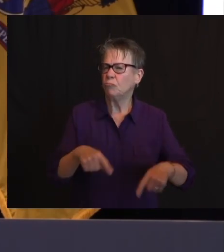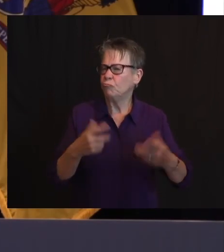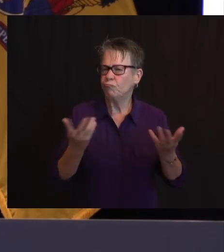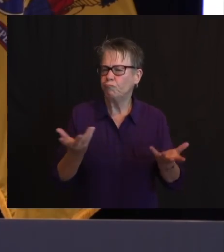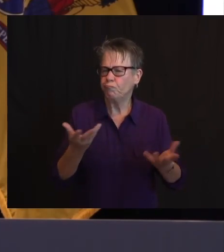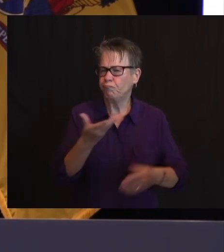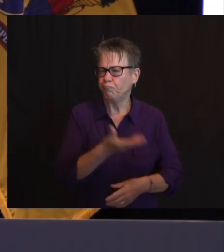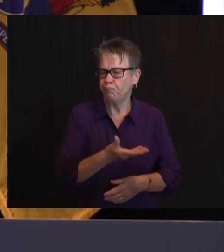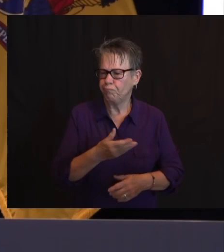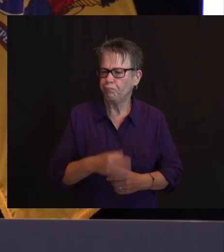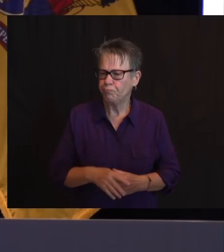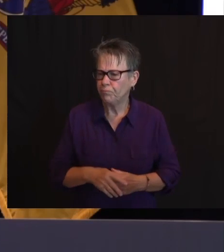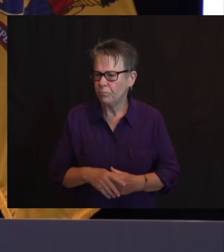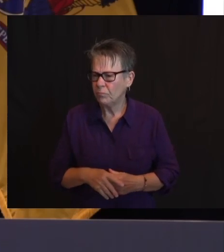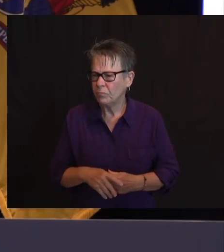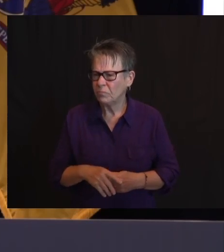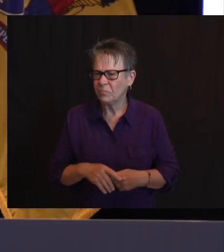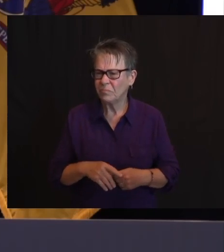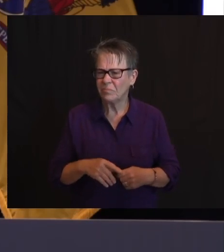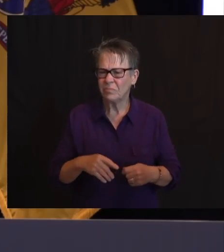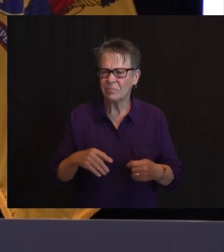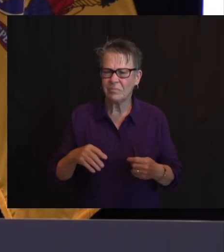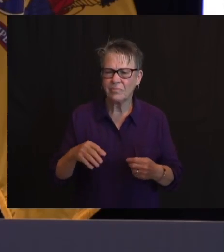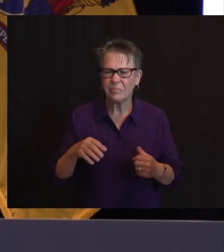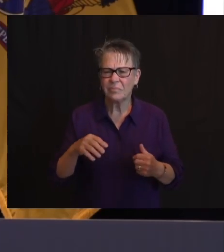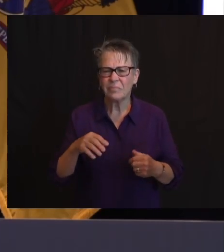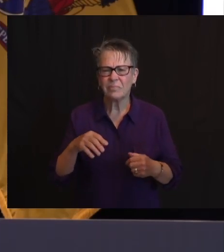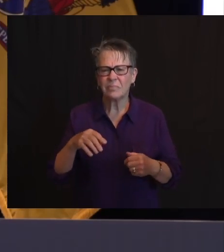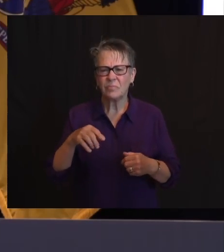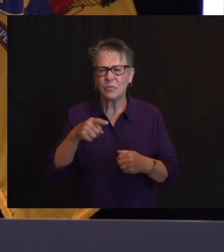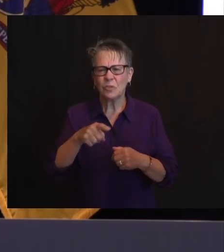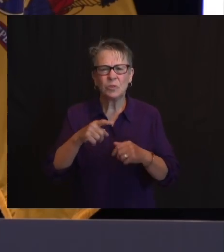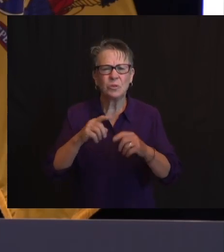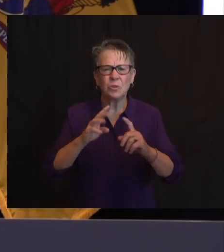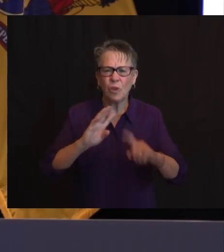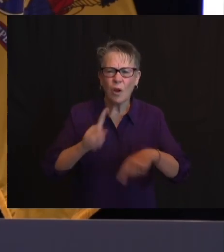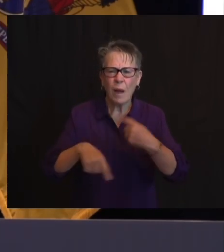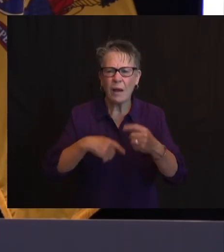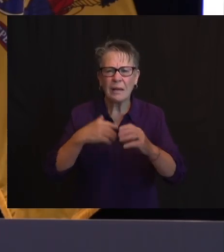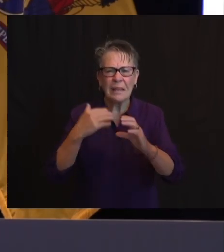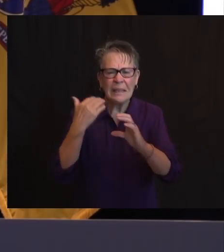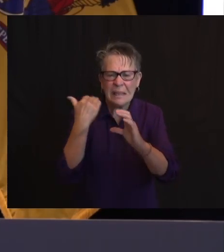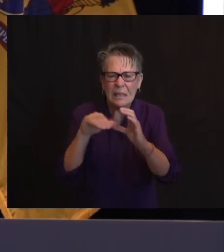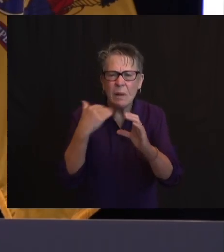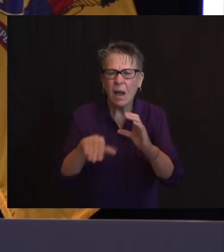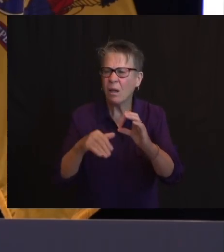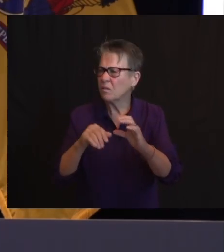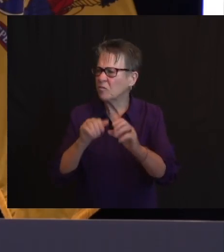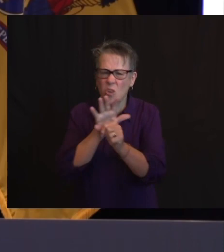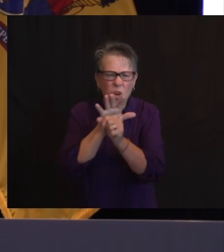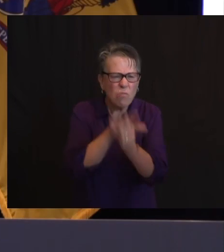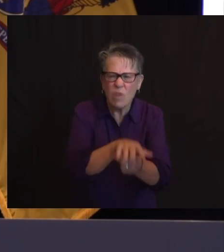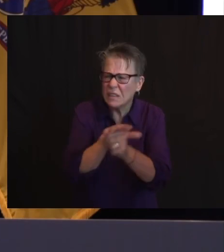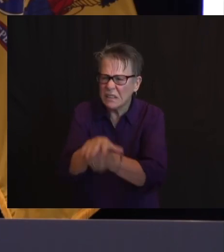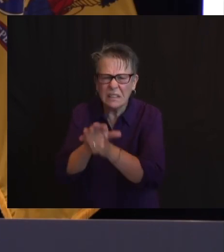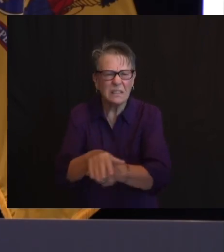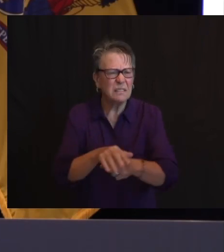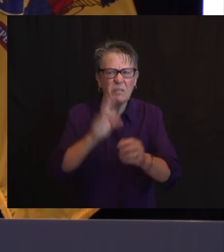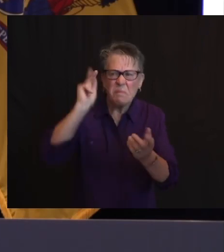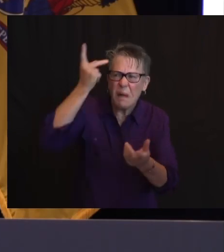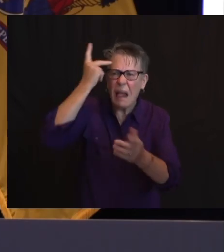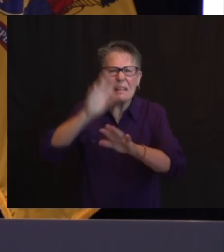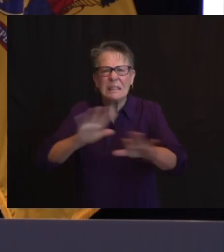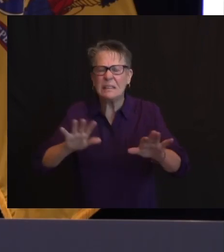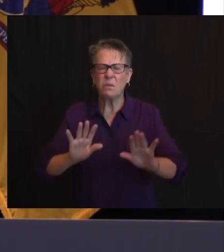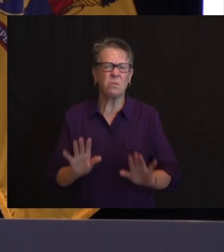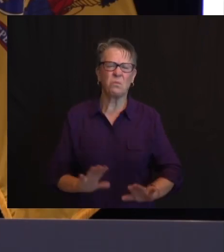showing enormous political pressure should be completely and utterly unacceptable to the American public and certainly to the 9 million of us here in New